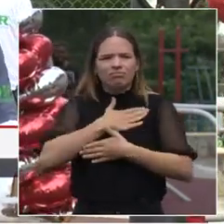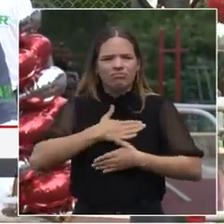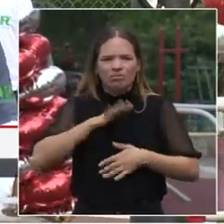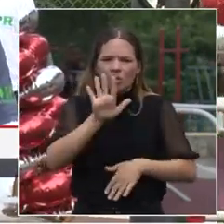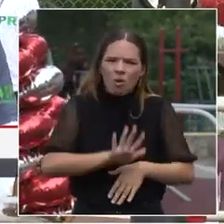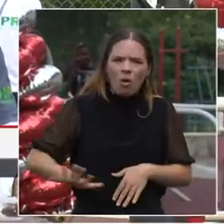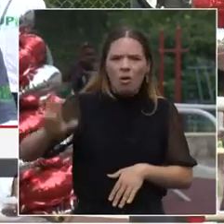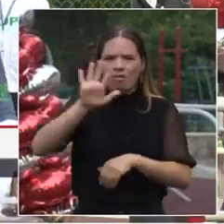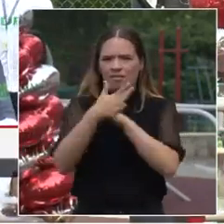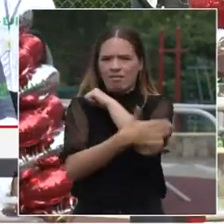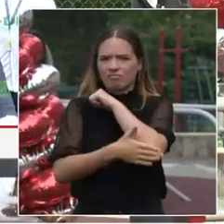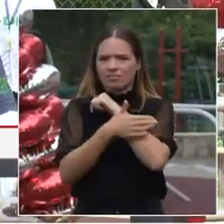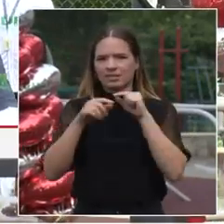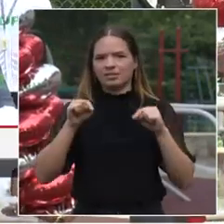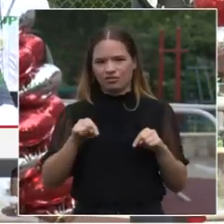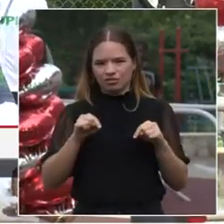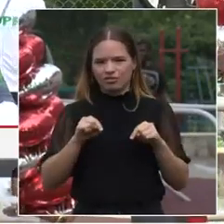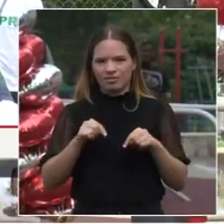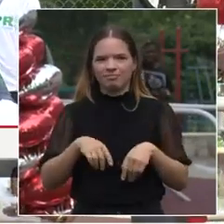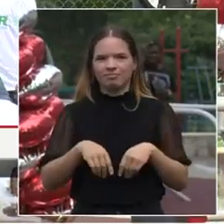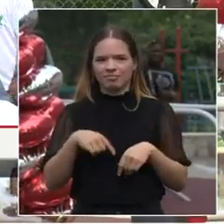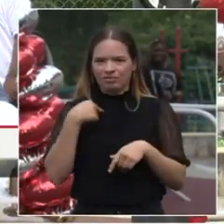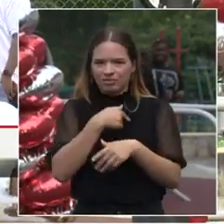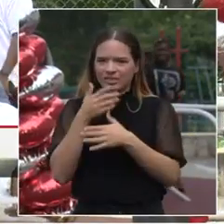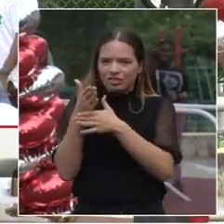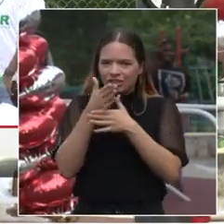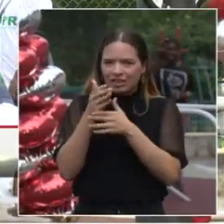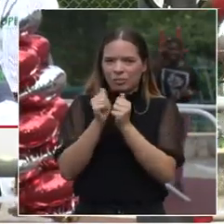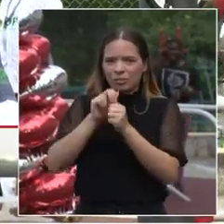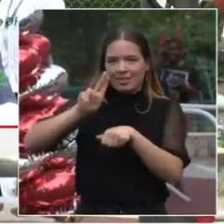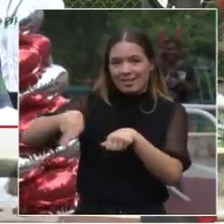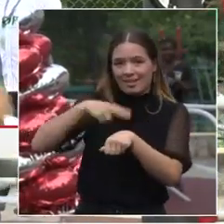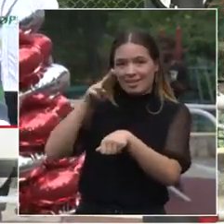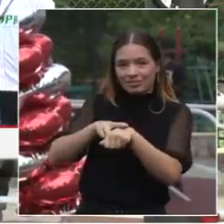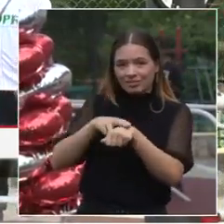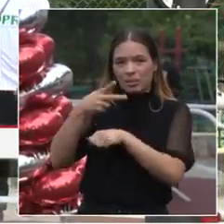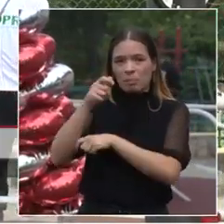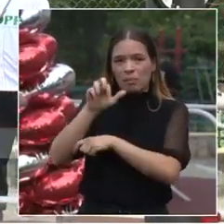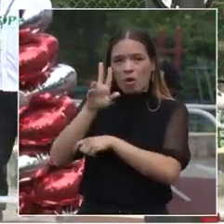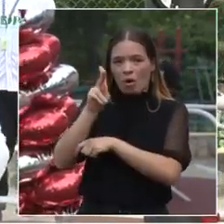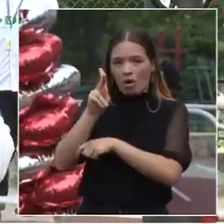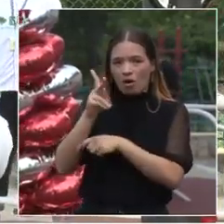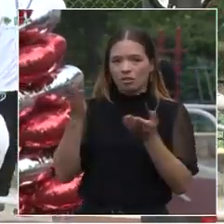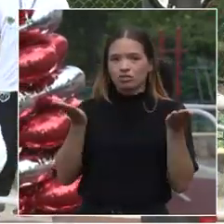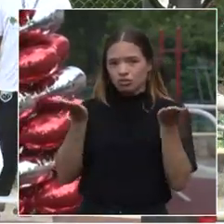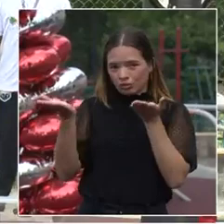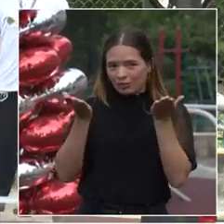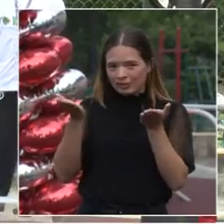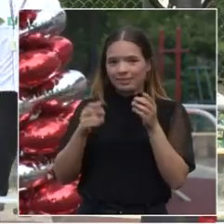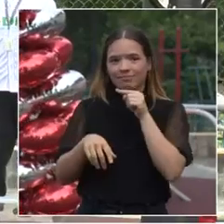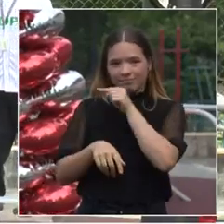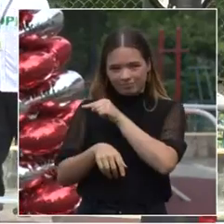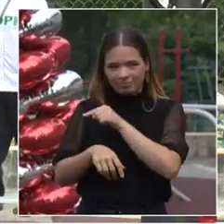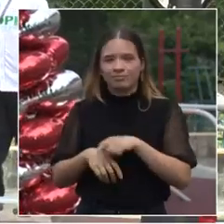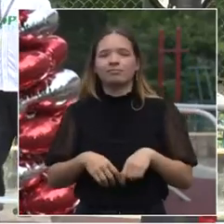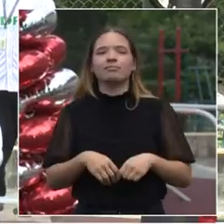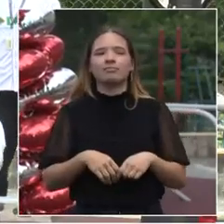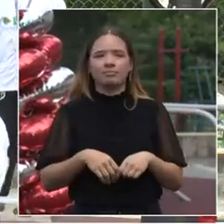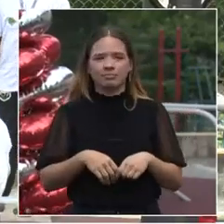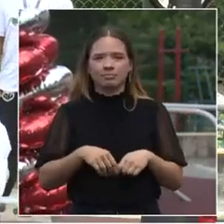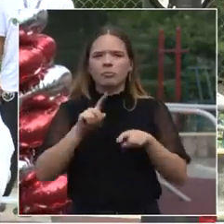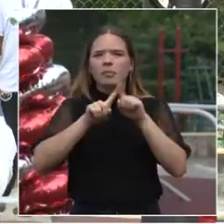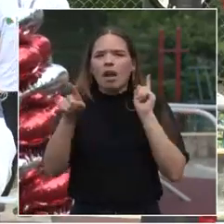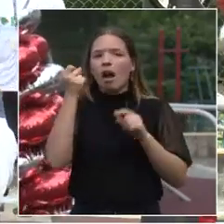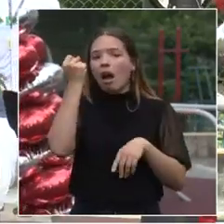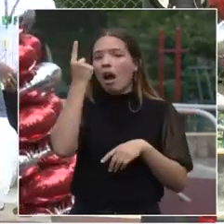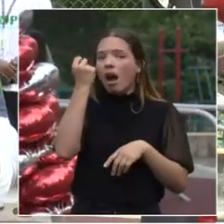course, we share that honor and that distinction with the National Park Service, but what they cited were the local investments,